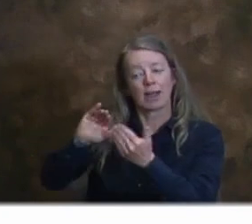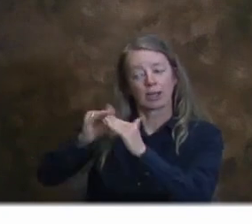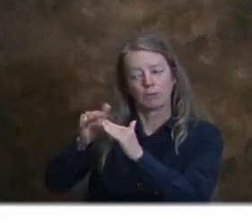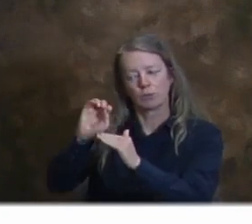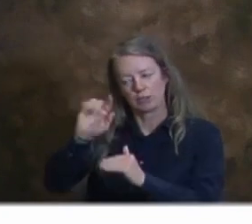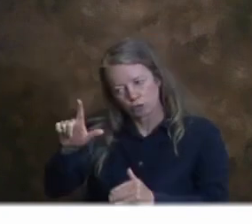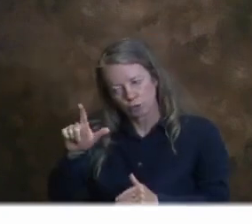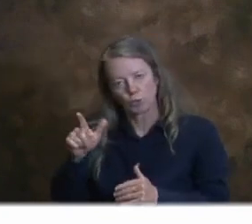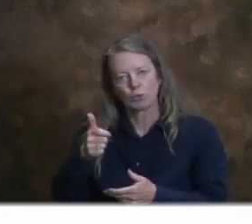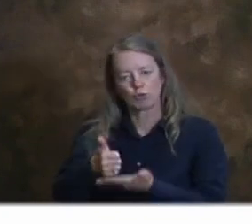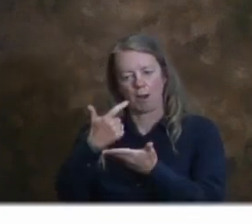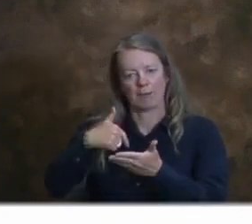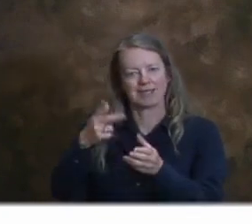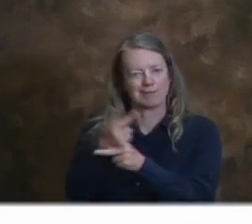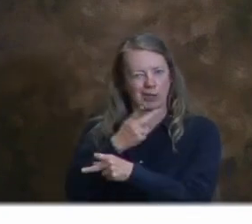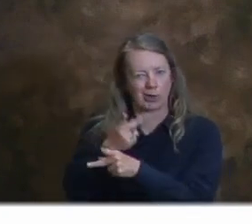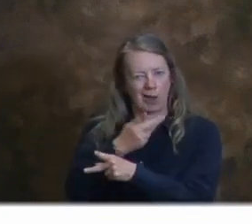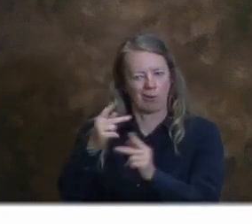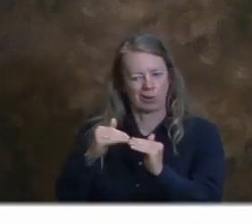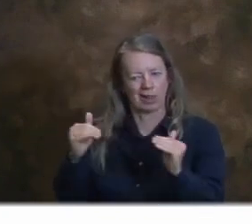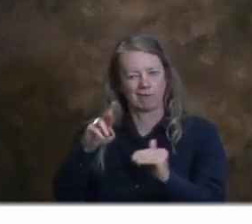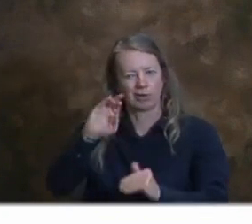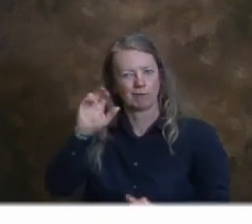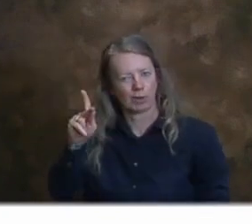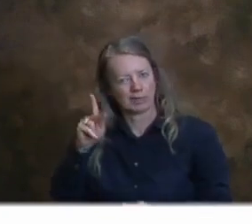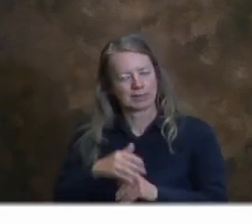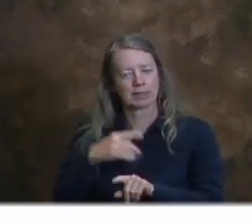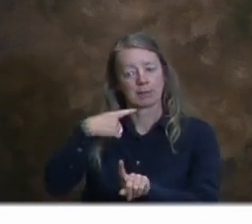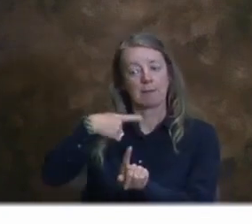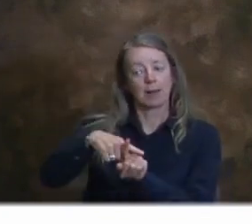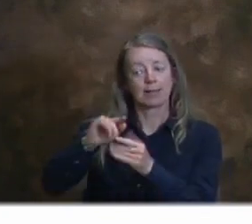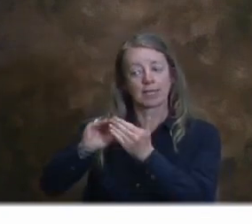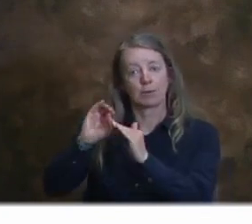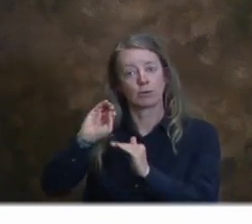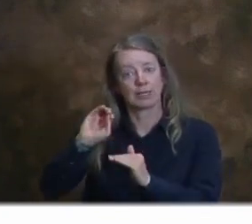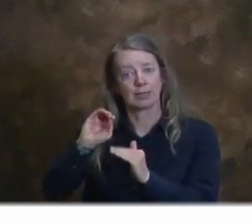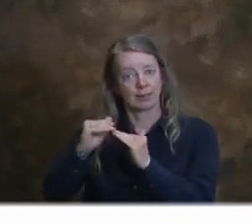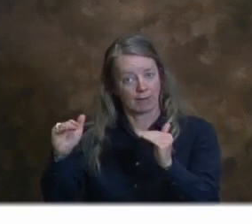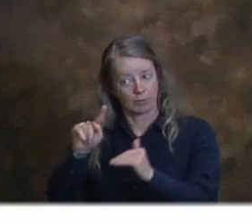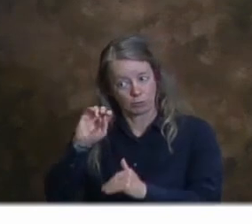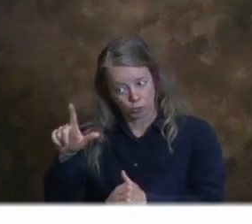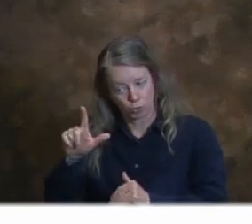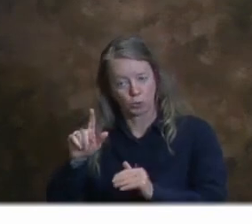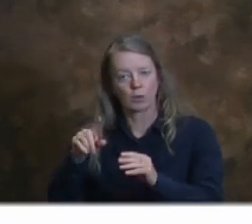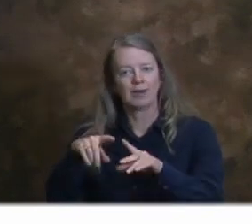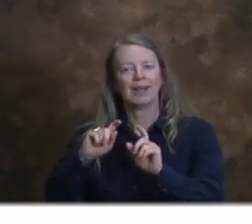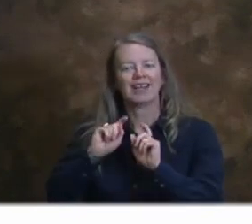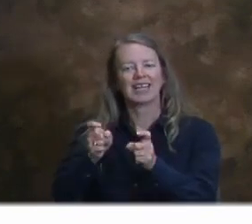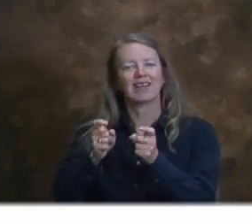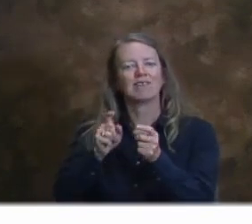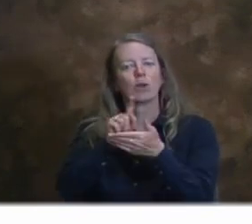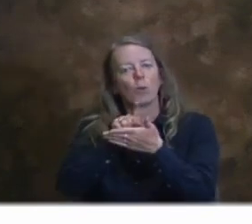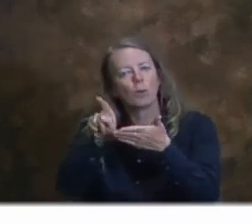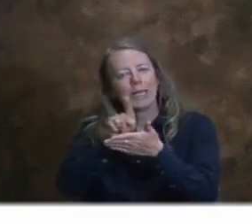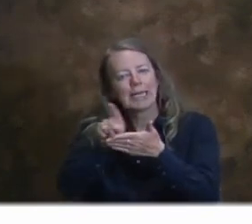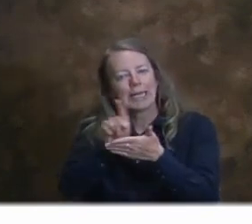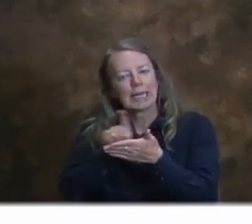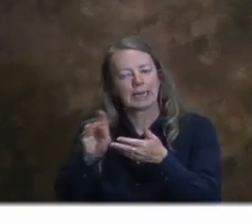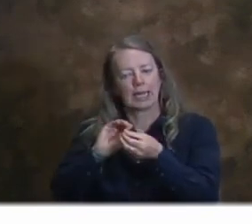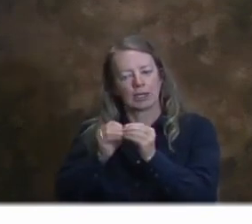risk. Additionally, it provides, the community level tool provides a weekly cadence to follow